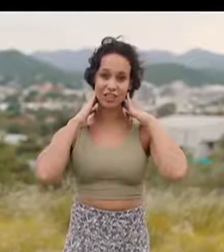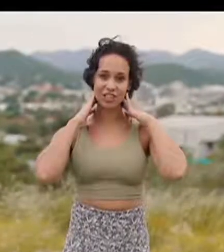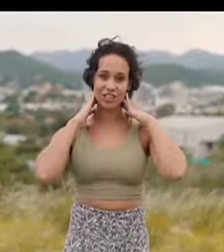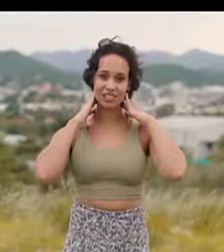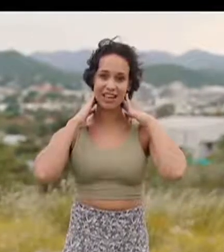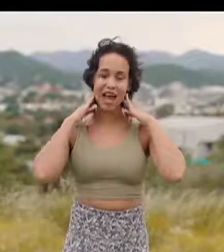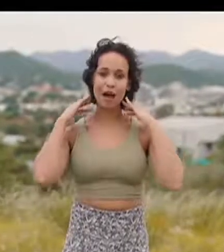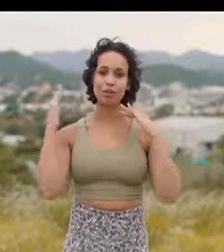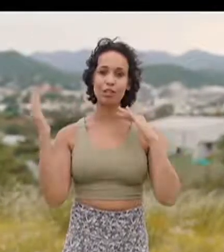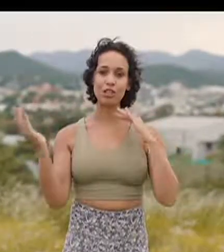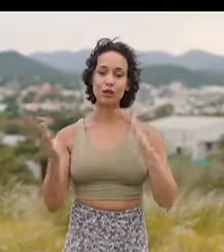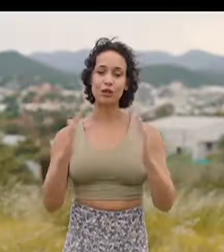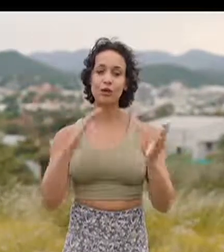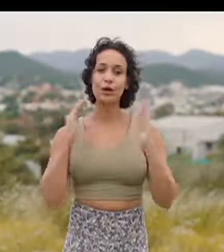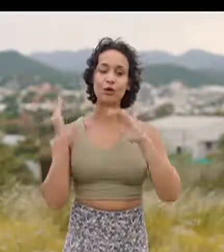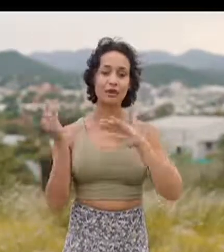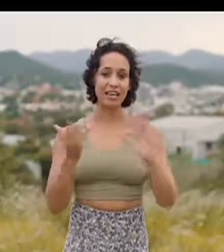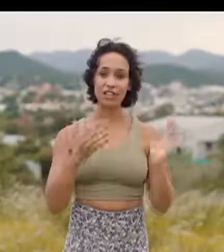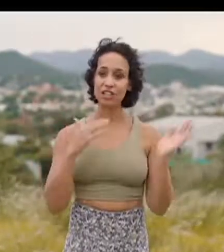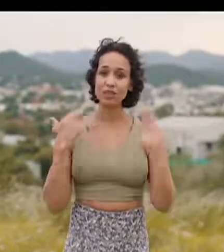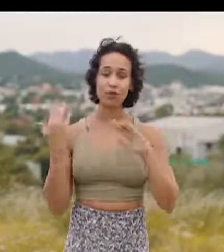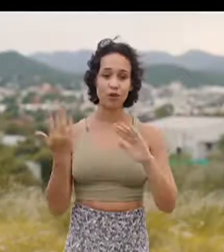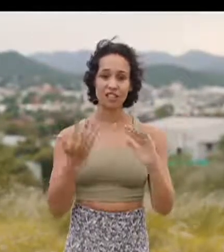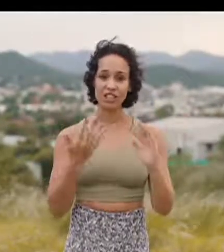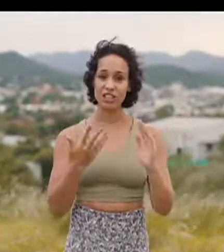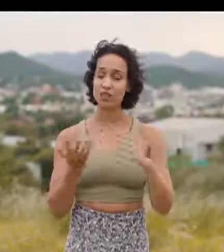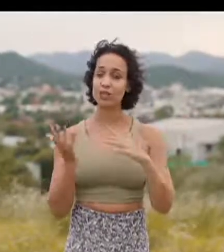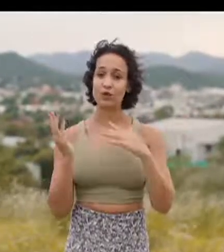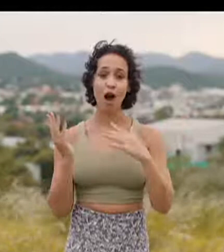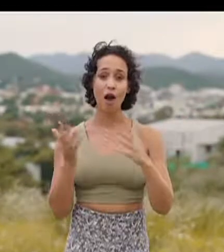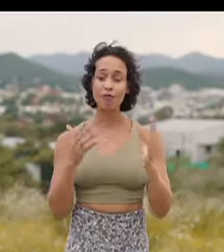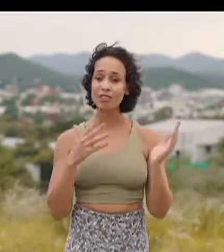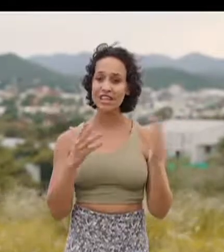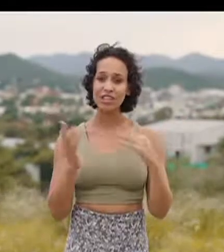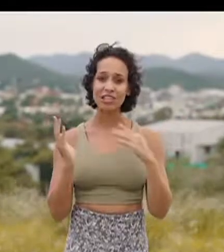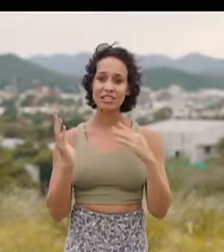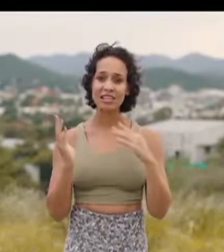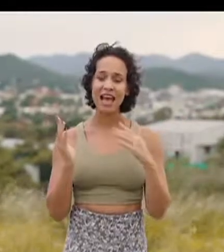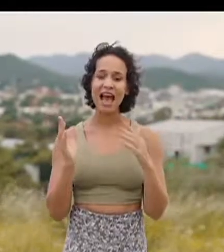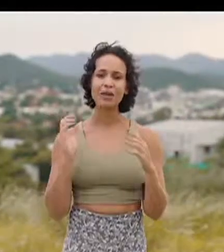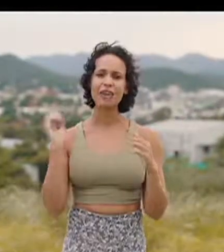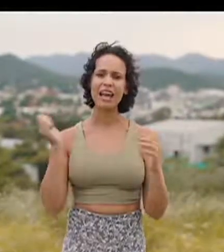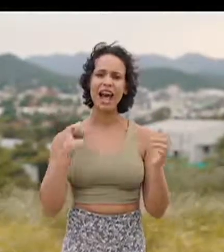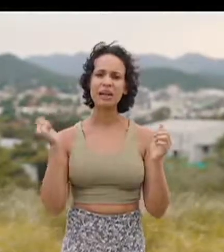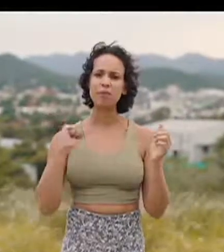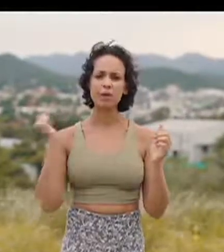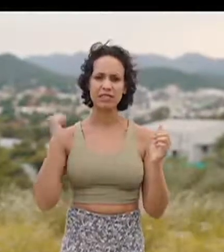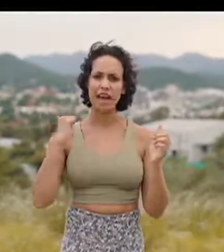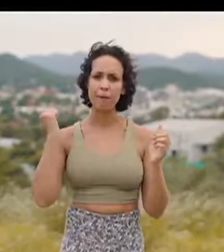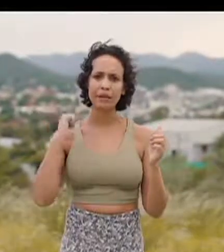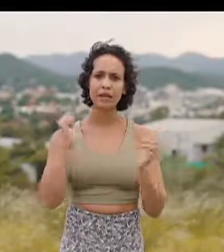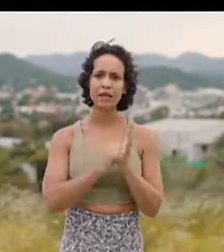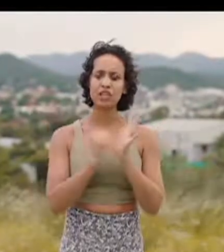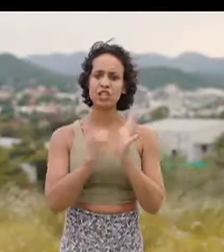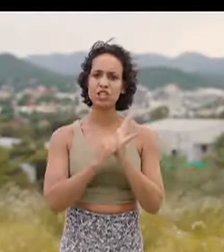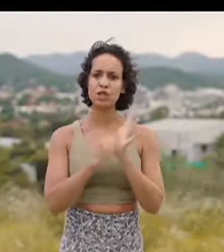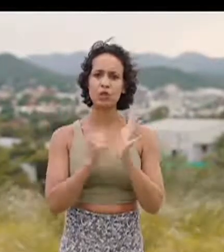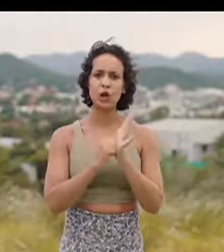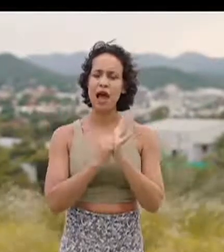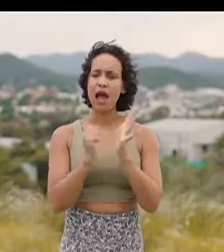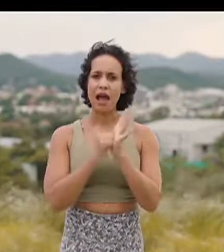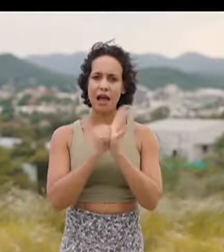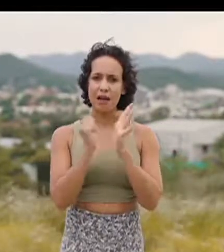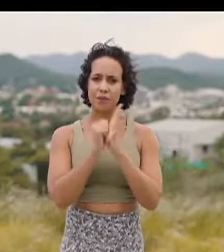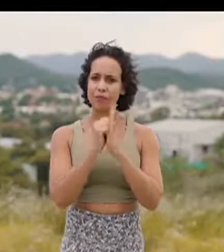neck stretches. I'm going to show you rotations, full rotations, you can do half rotations, and we're going to add a bit of tapping just